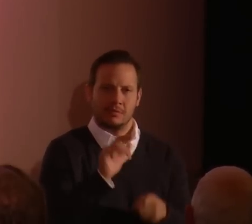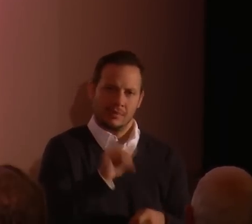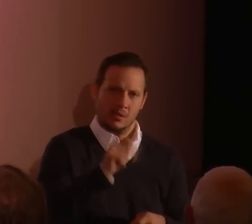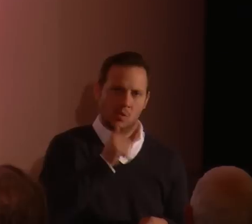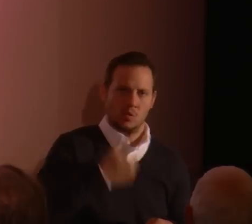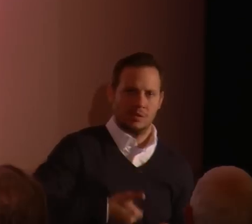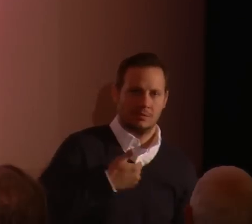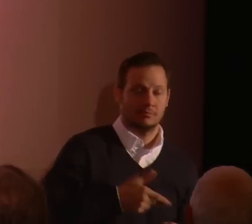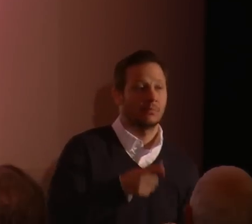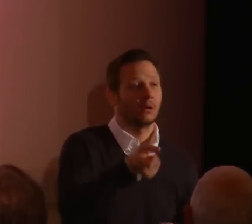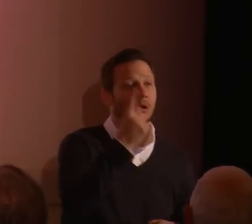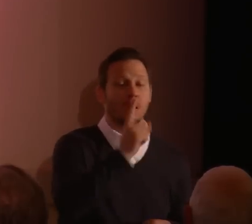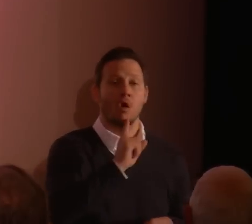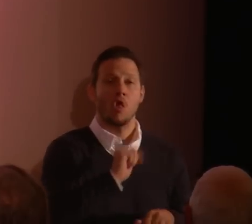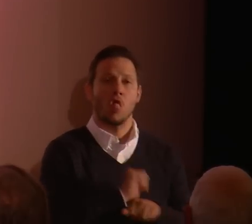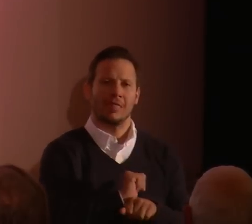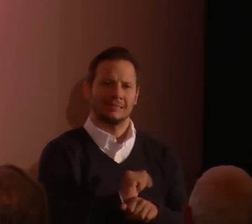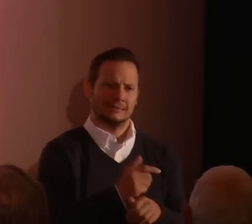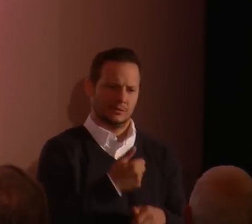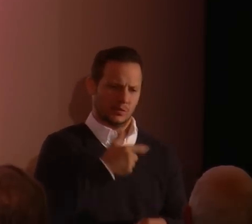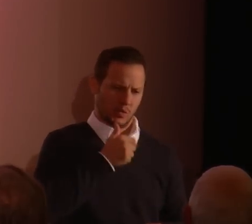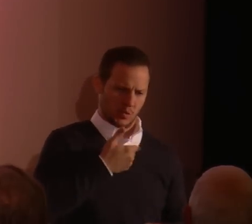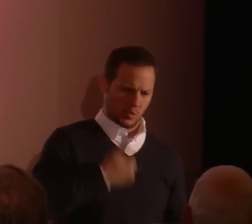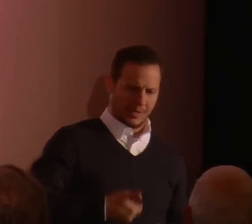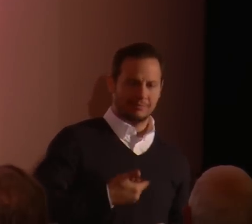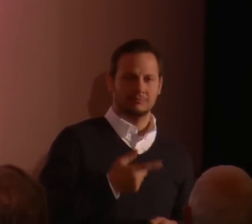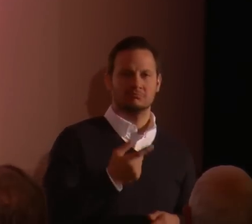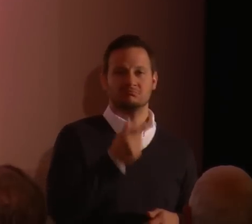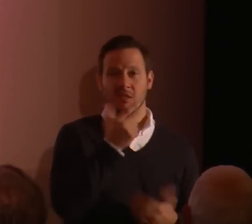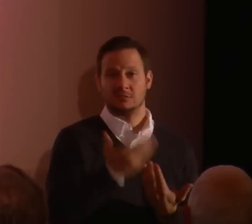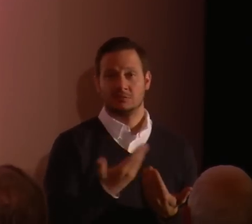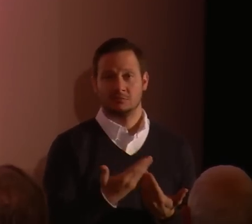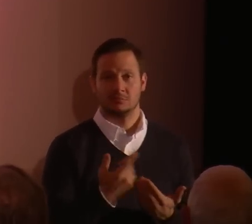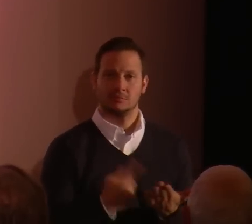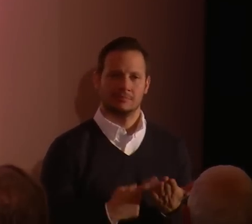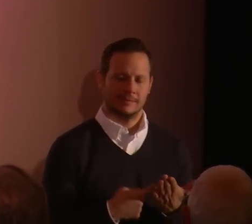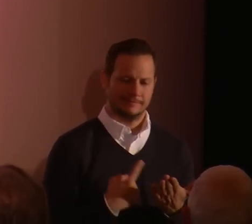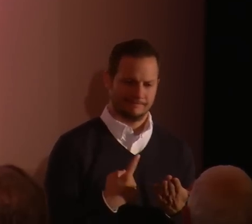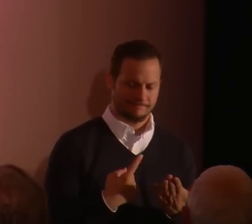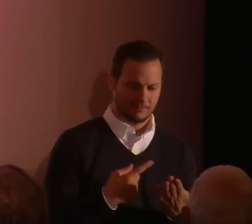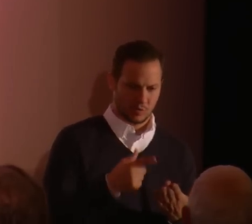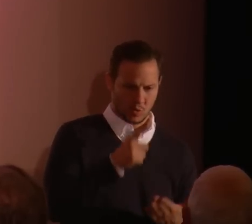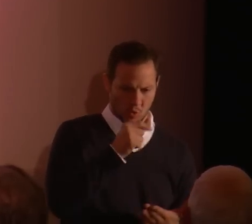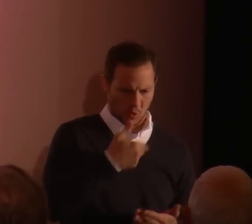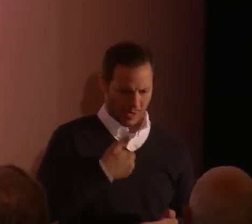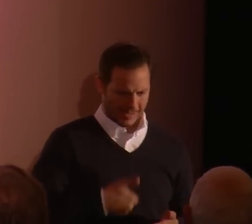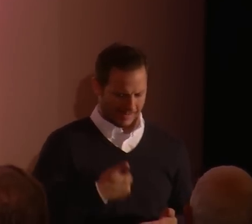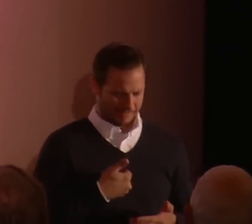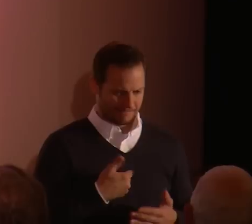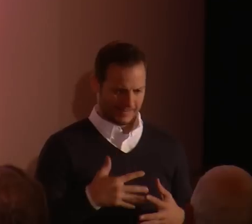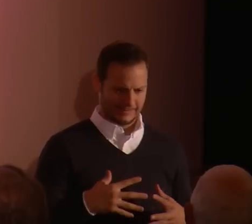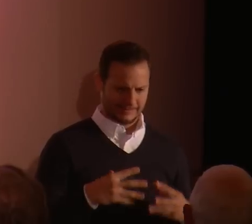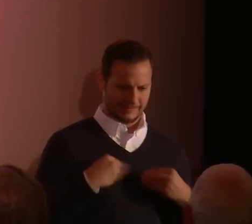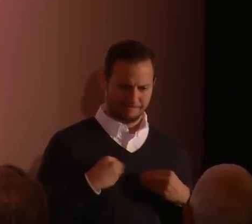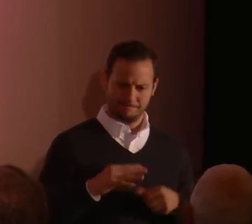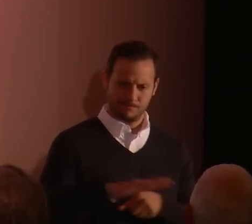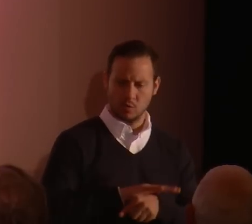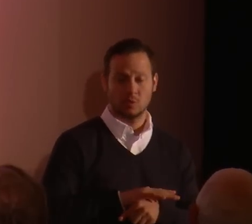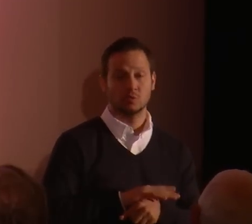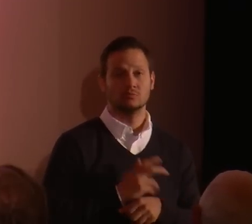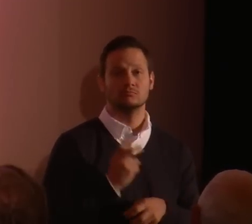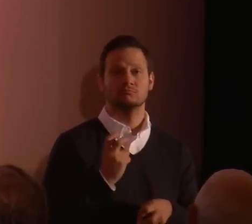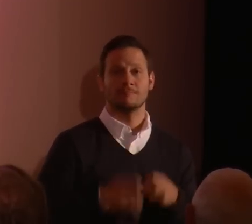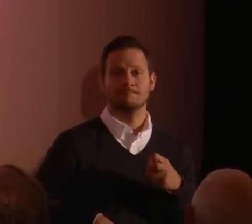isn't always easy. Sometimes it's truly a struggle to embrace who we truly are, our values, and our beliefs. And again, if I'm